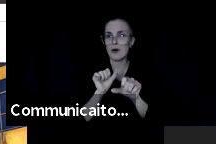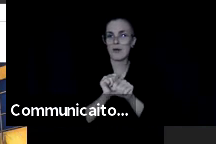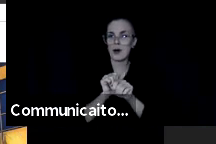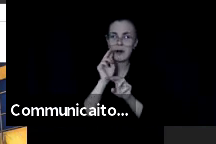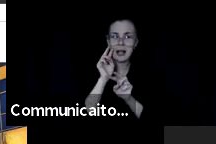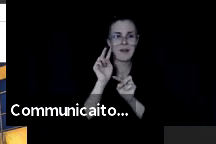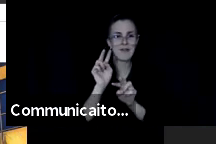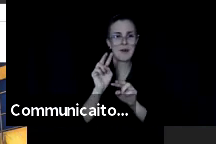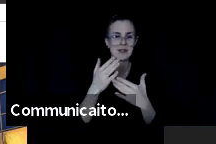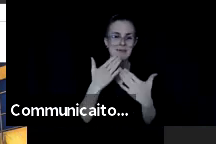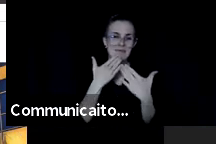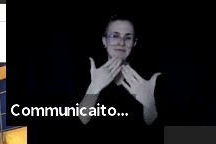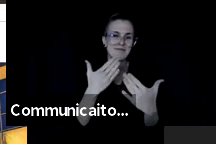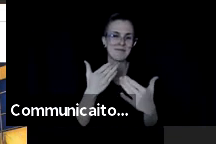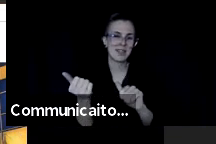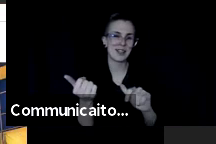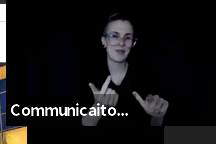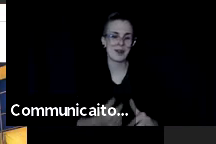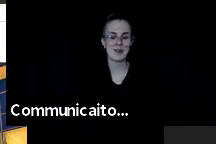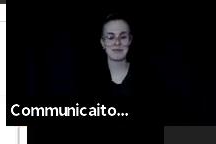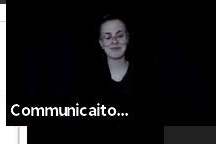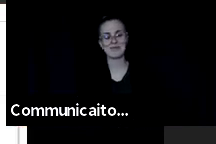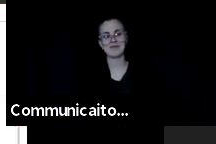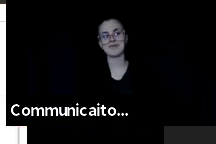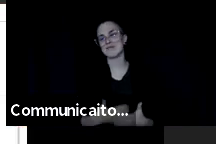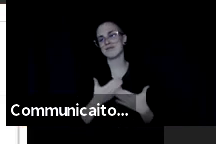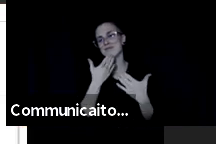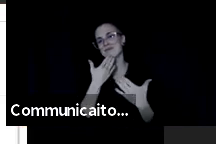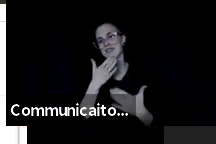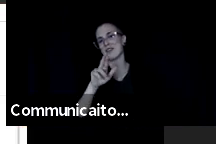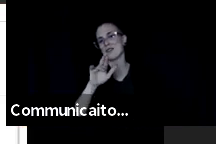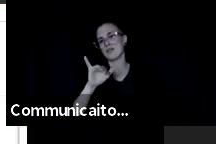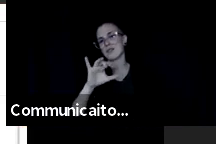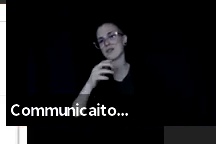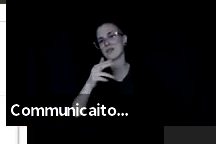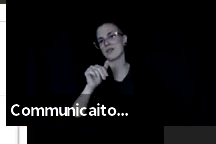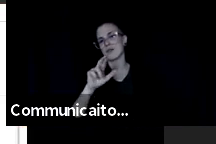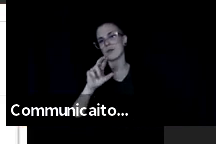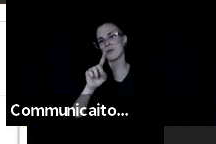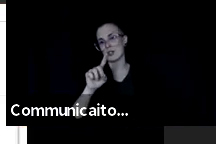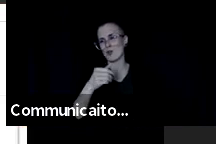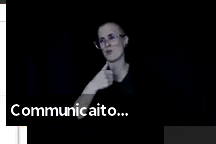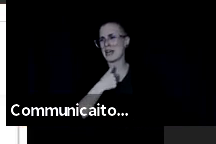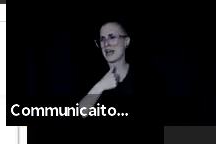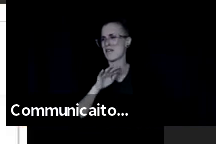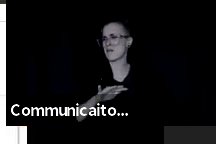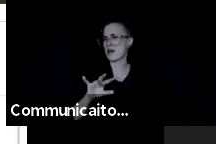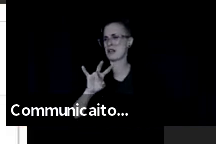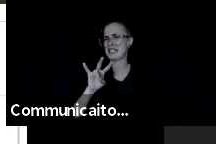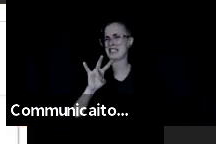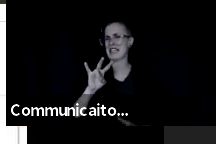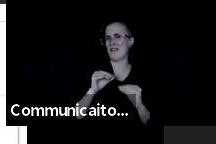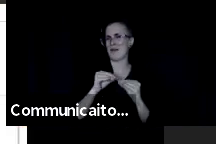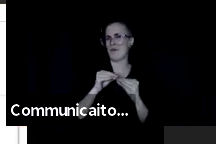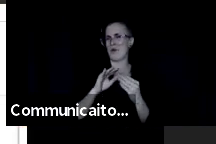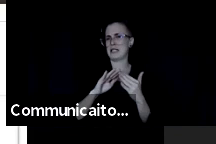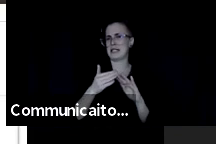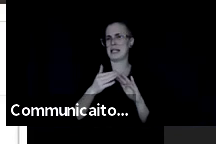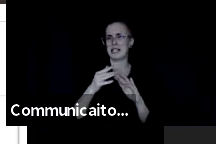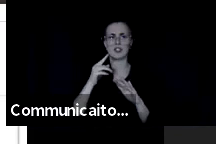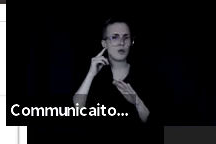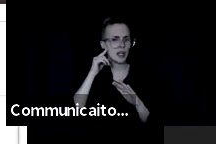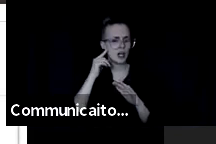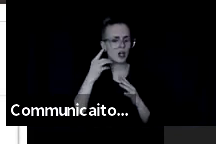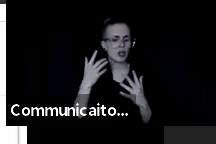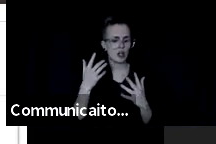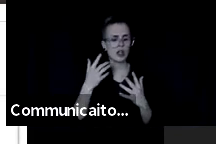all. Thank you, Richard. All right, we have about 7 more cities to hear from. We're running a bit behind on the clock, but let's shoot back up